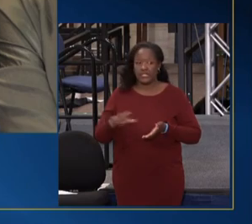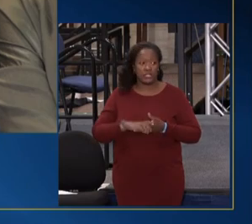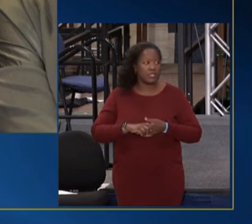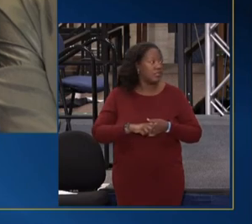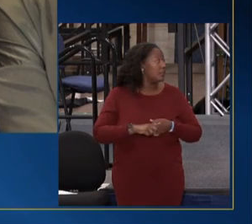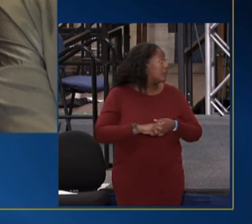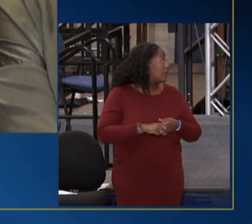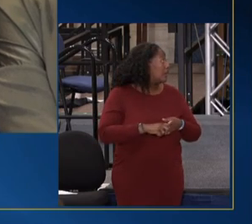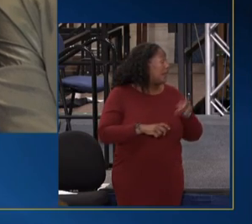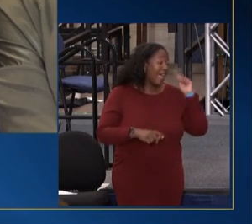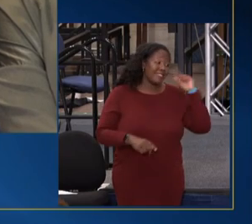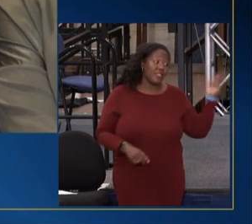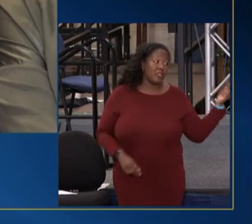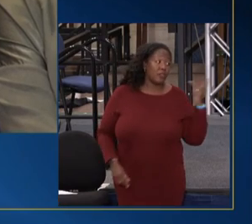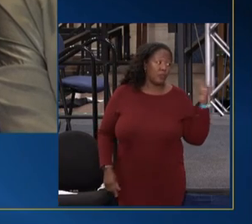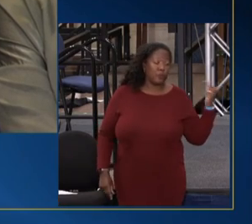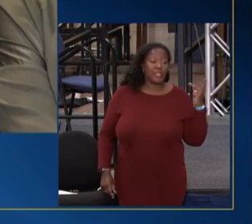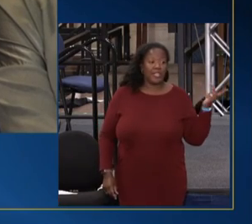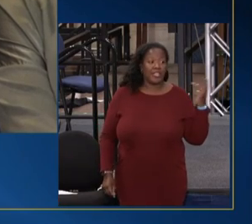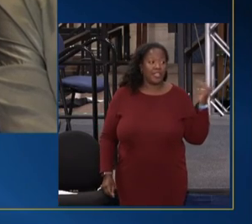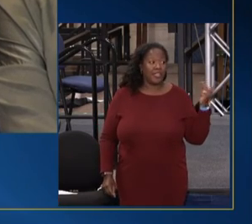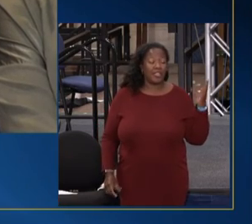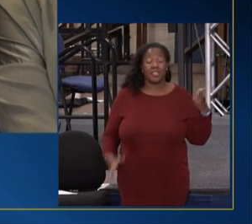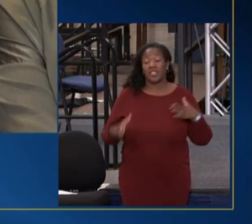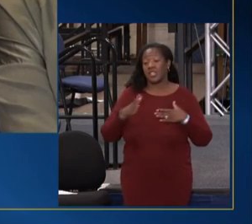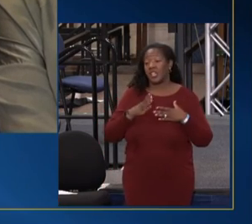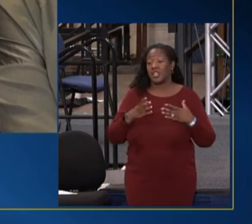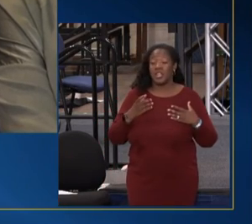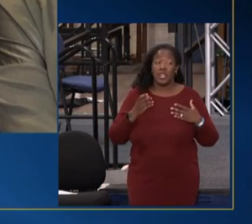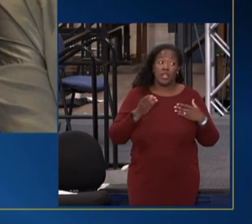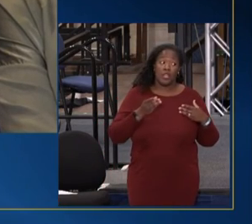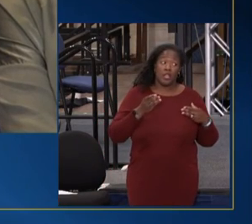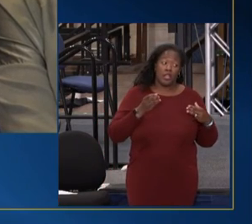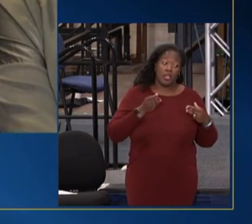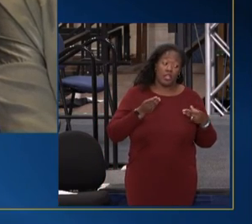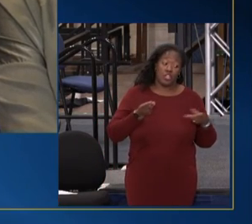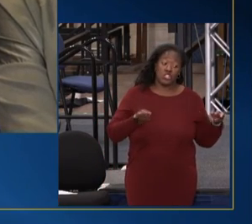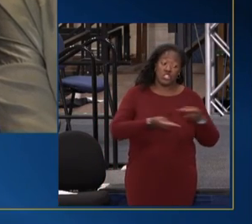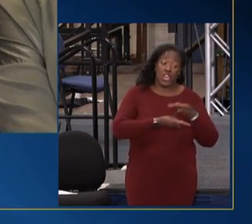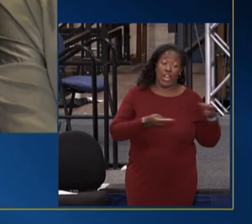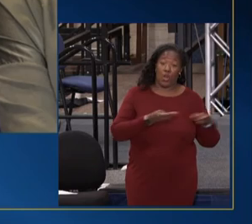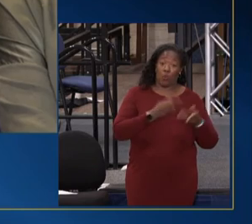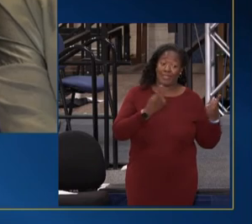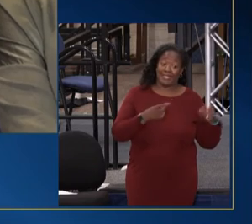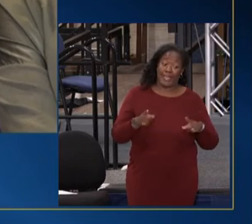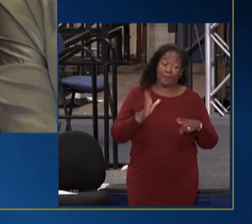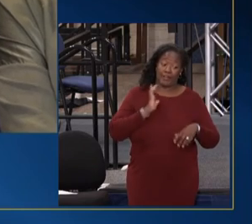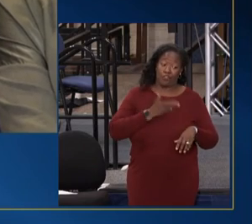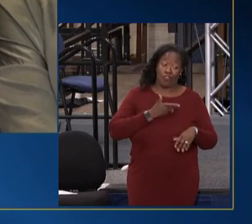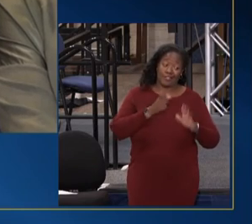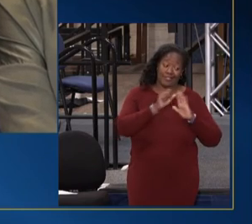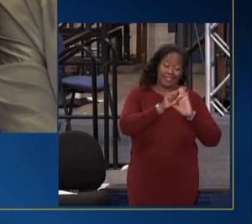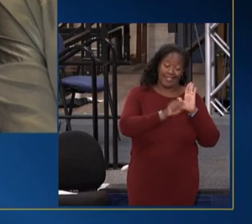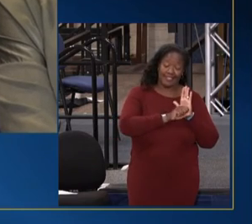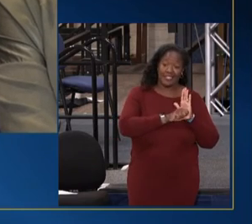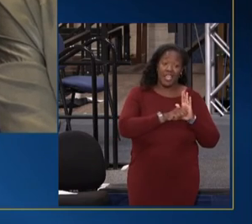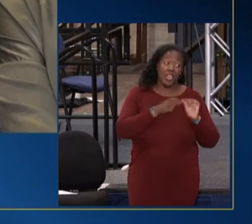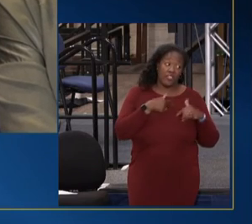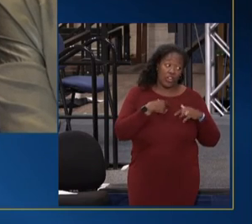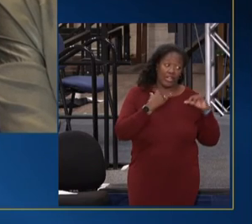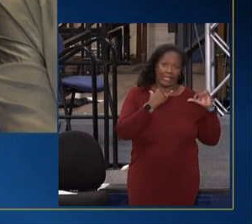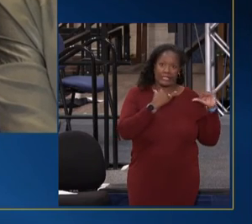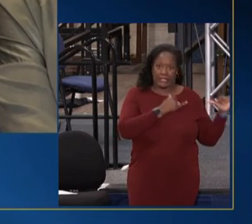think Julie and I can probably share multiple notes on what is happening in our states. They almost mirror each